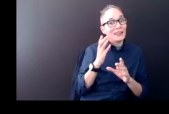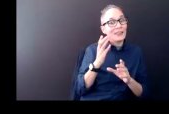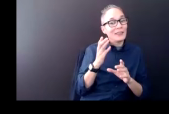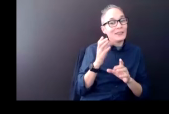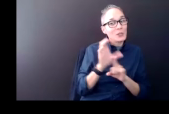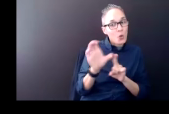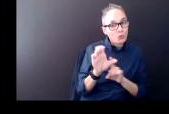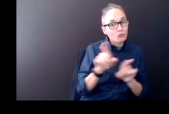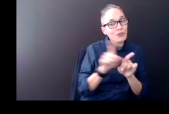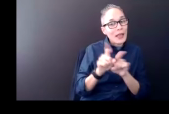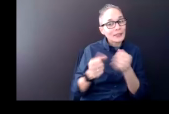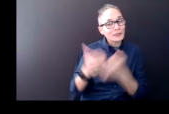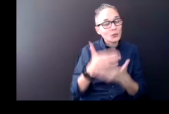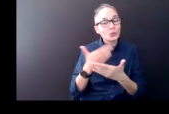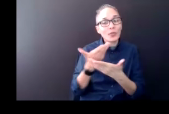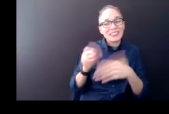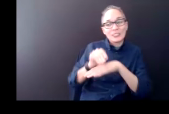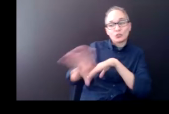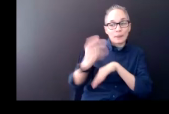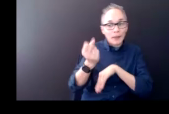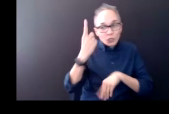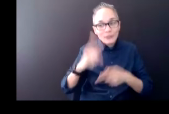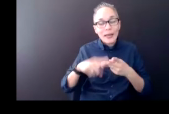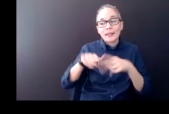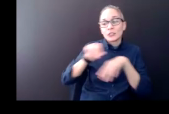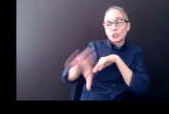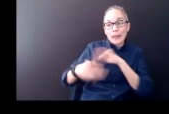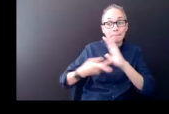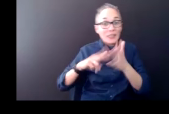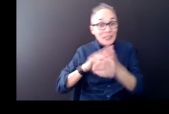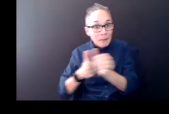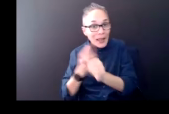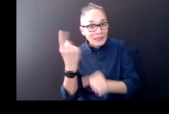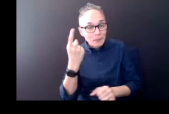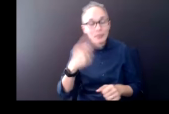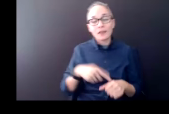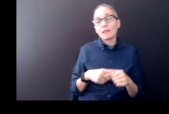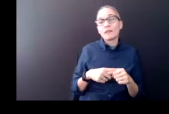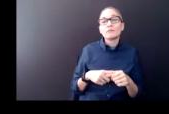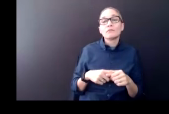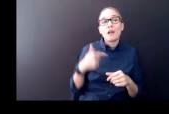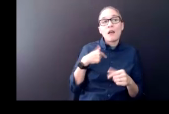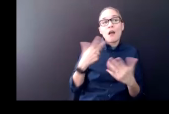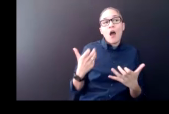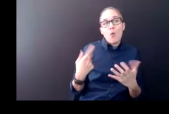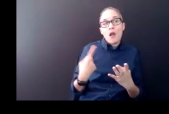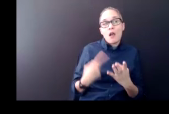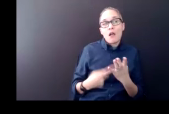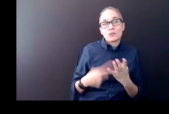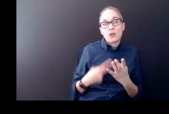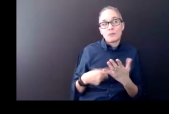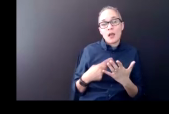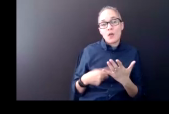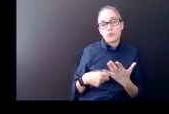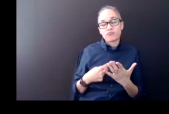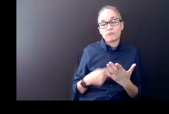that shape understanding, meaning, all of those things as well. The one thing I did want to touch on, and I think this goes into like